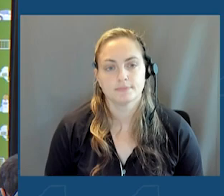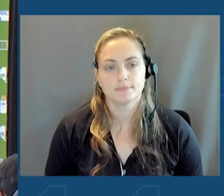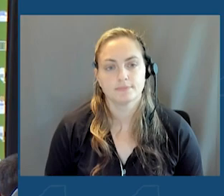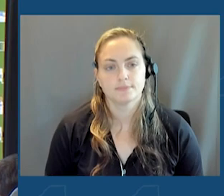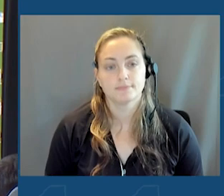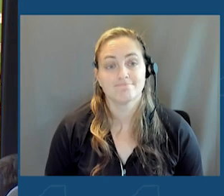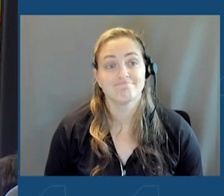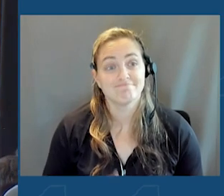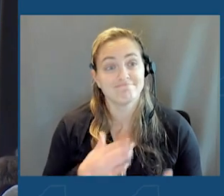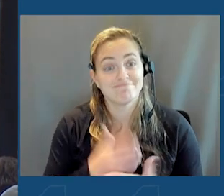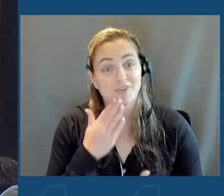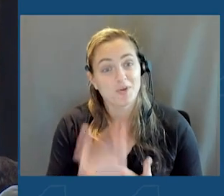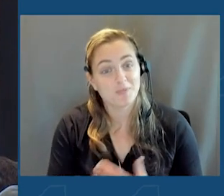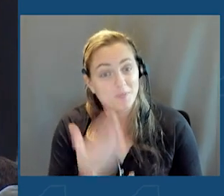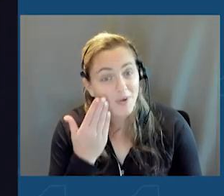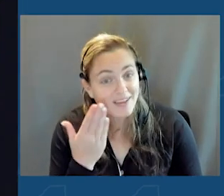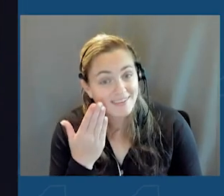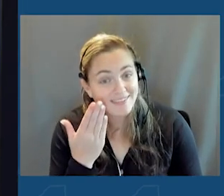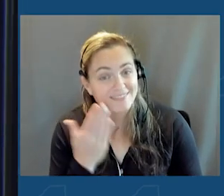All right, good morning, buenos dias.